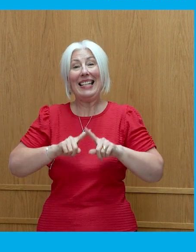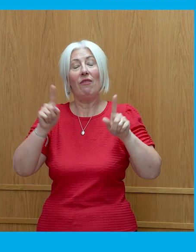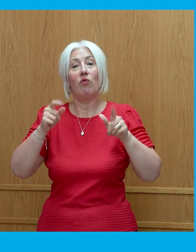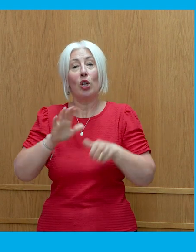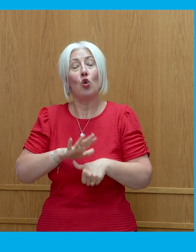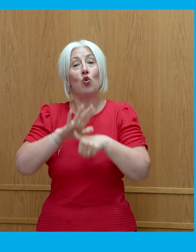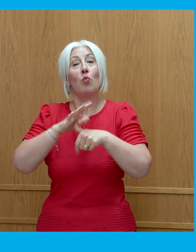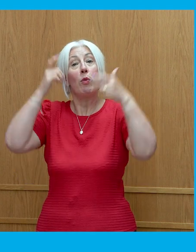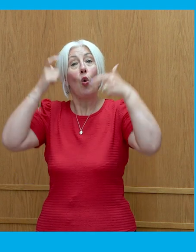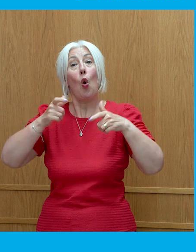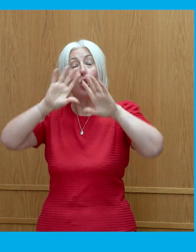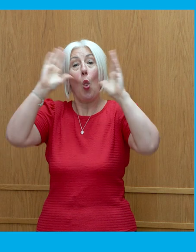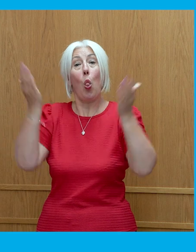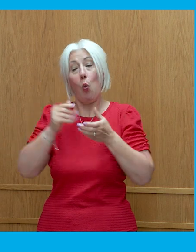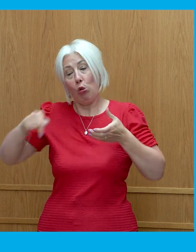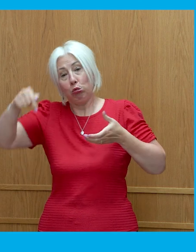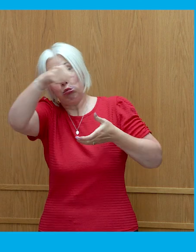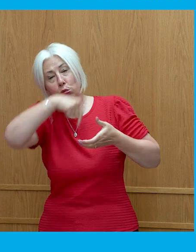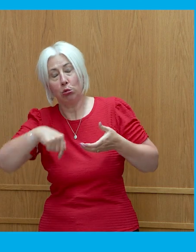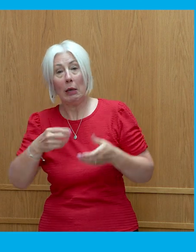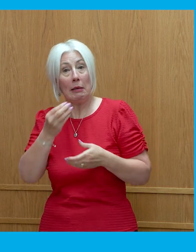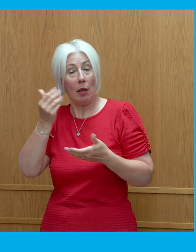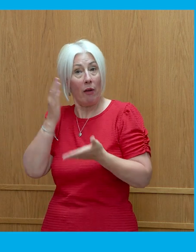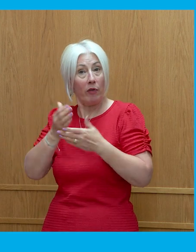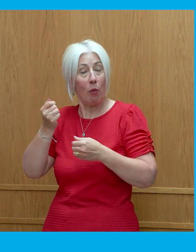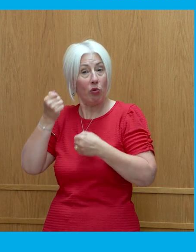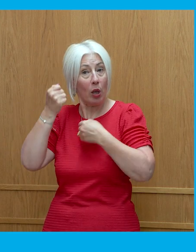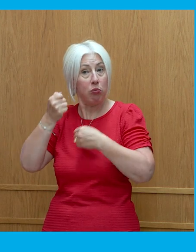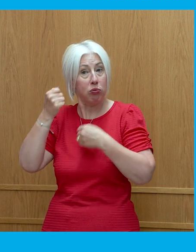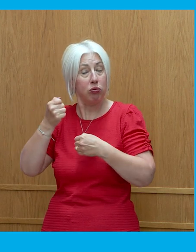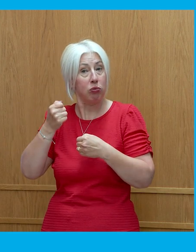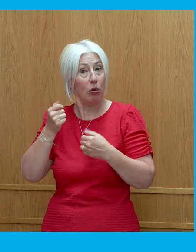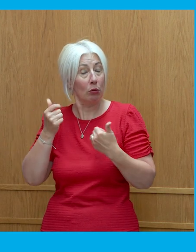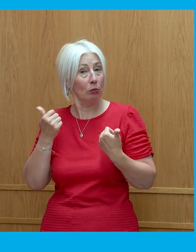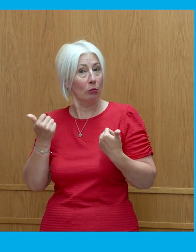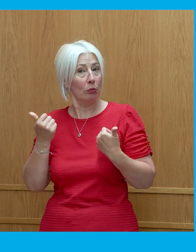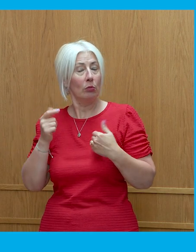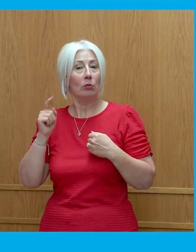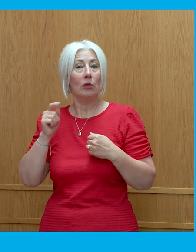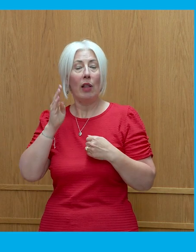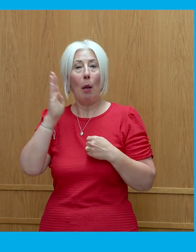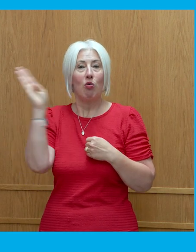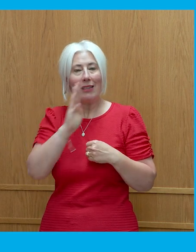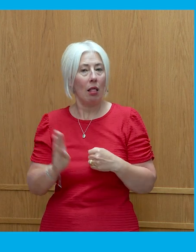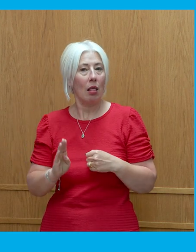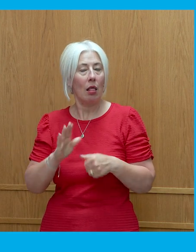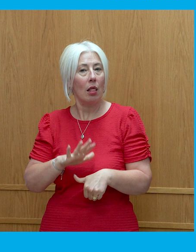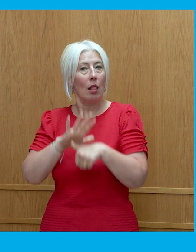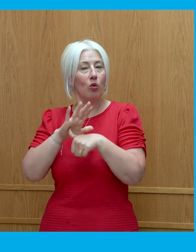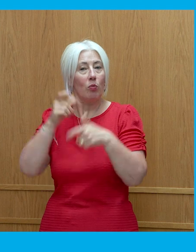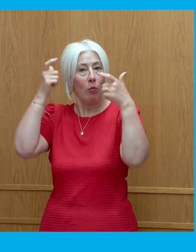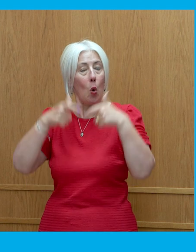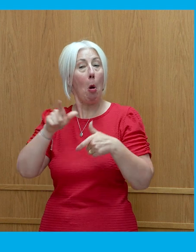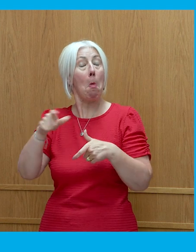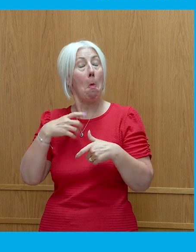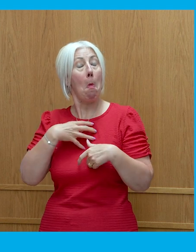world. There are some activist Supreme Courts now that I don't think we would necessarily, like the Brazil Supreme Court, which is very interesting. So